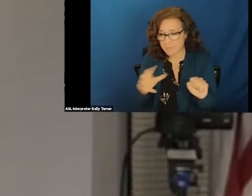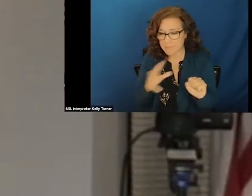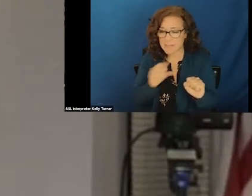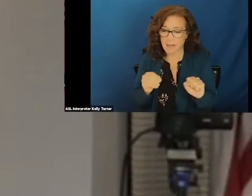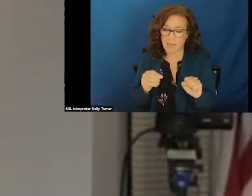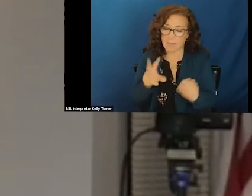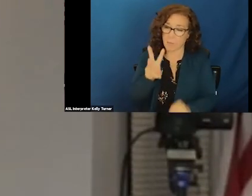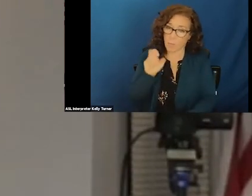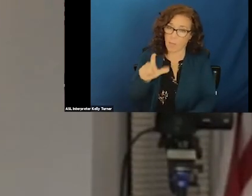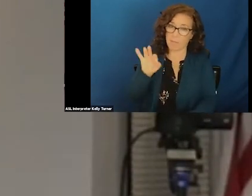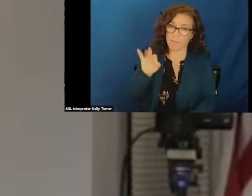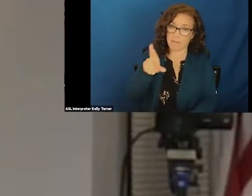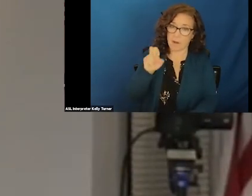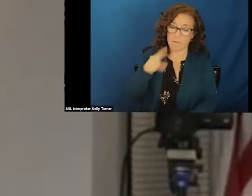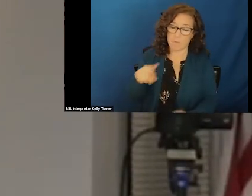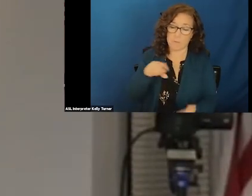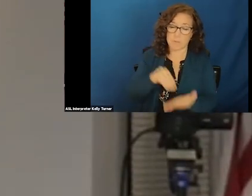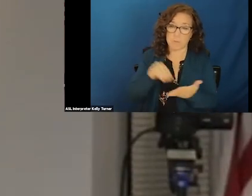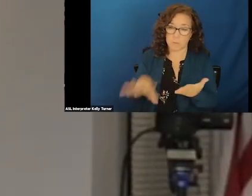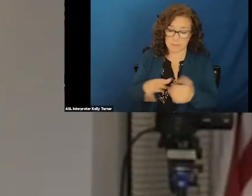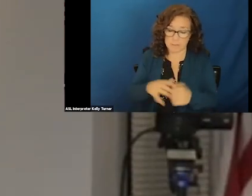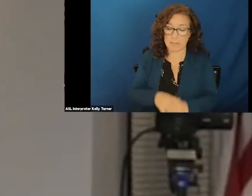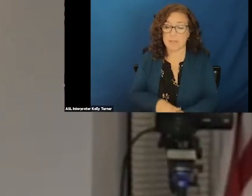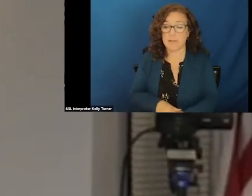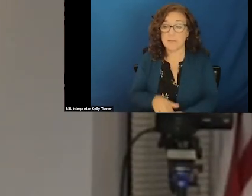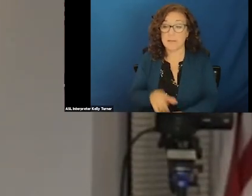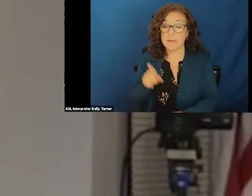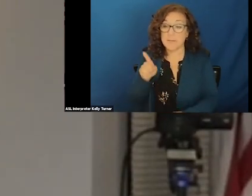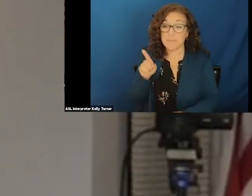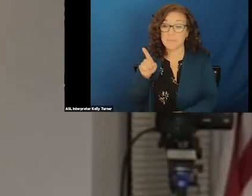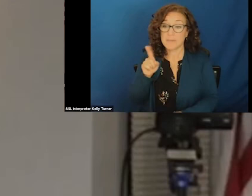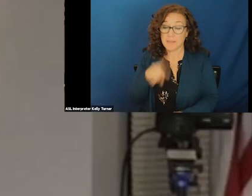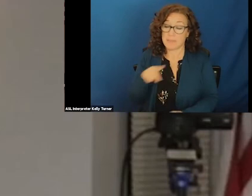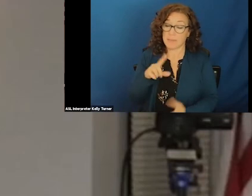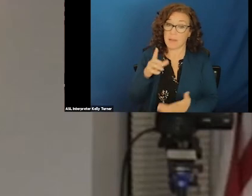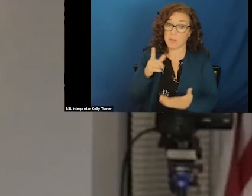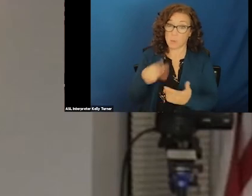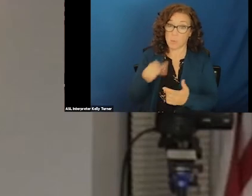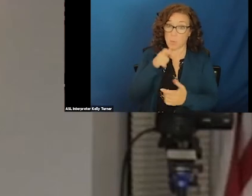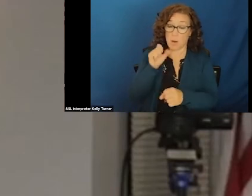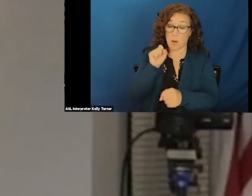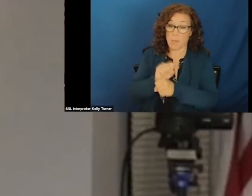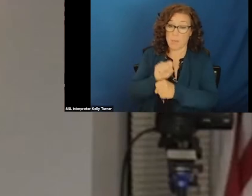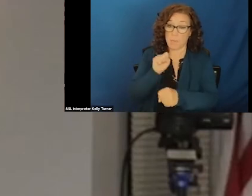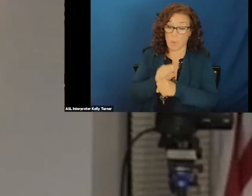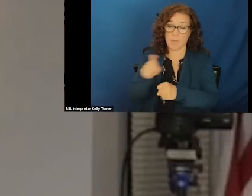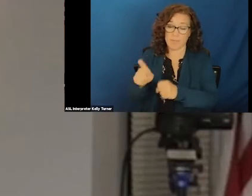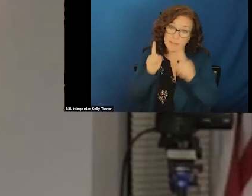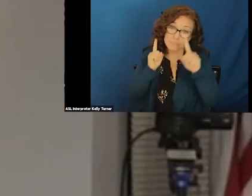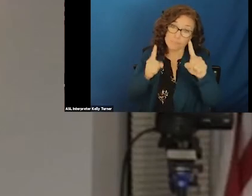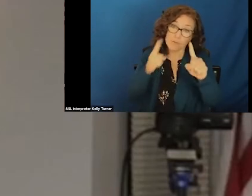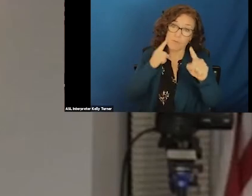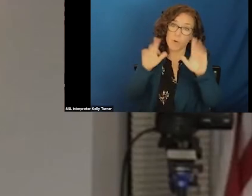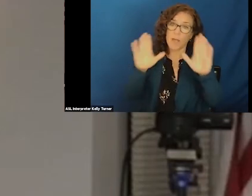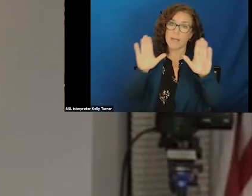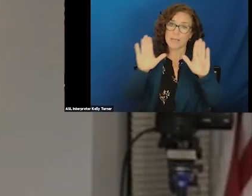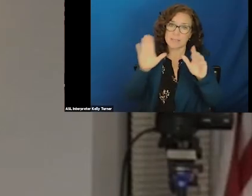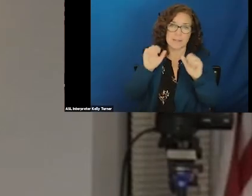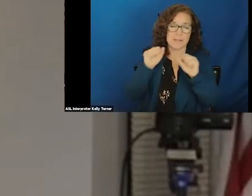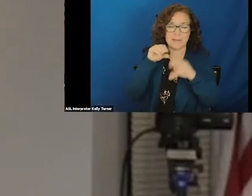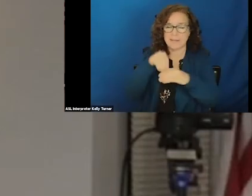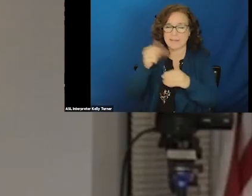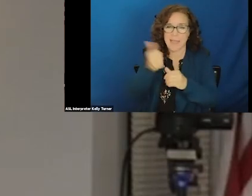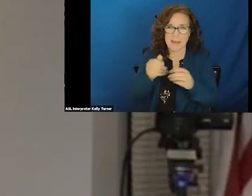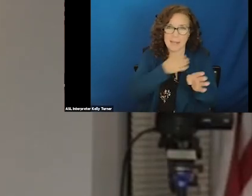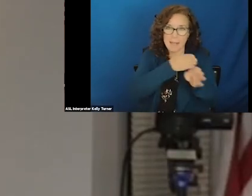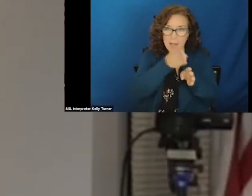School District strive for excellence in all areas relative to the educational community. Therefore, be it resolved that the Santa Barbara